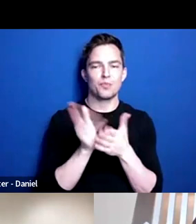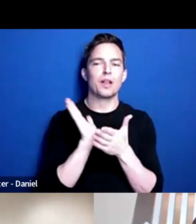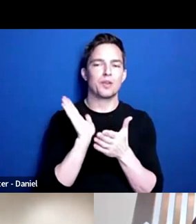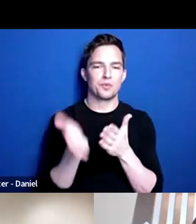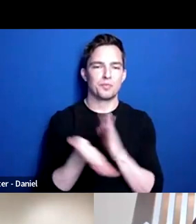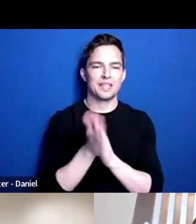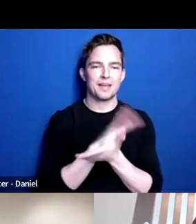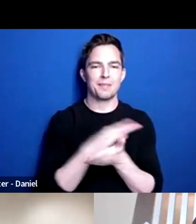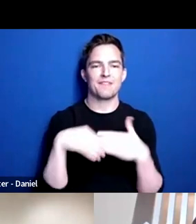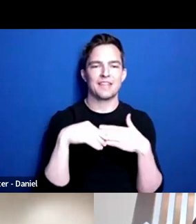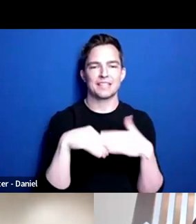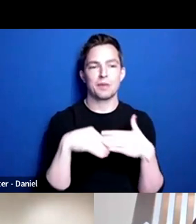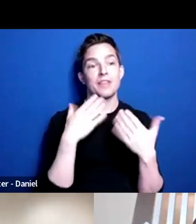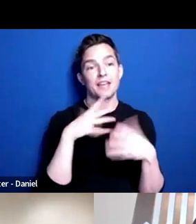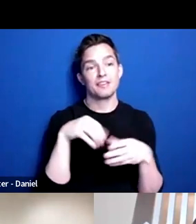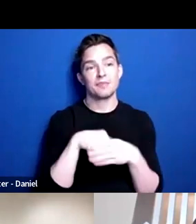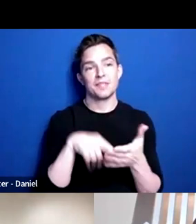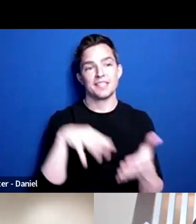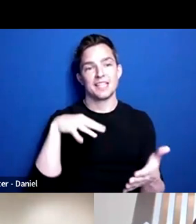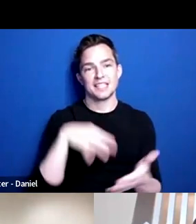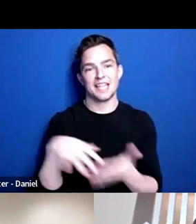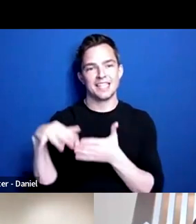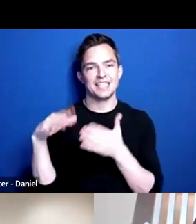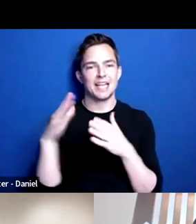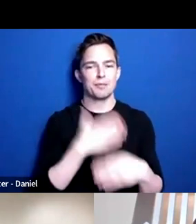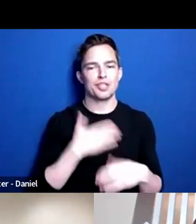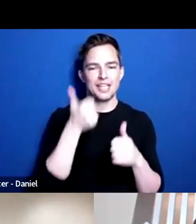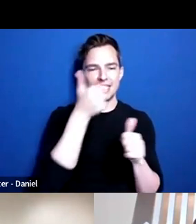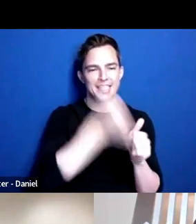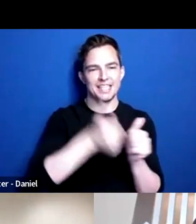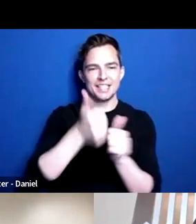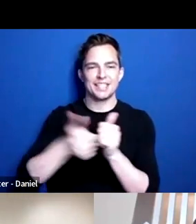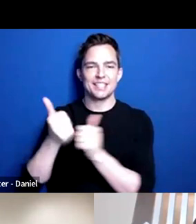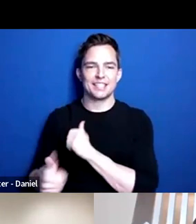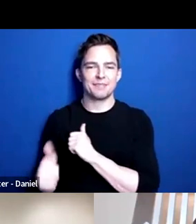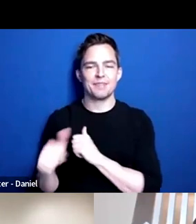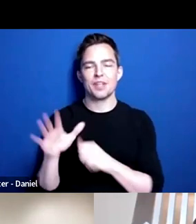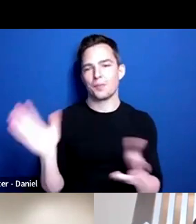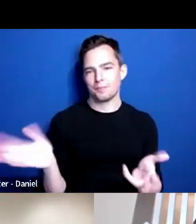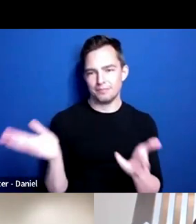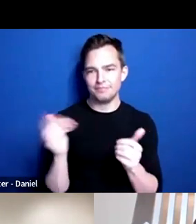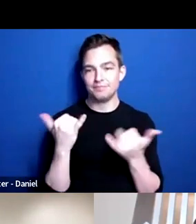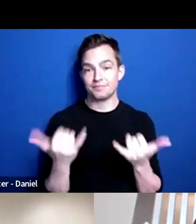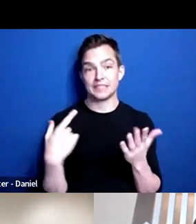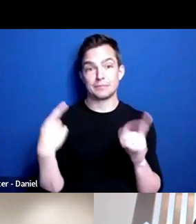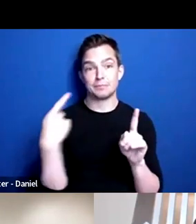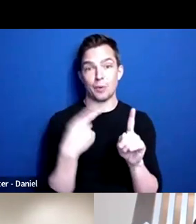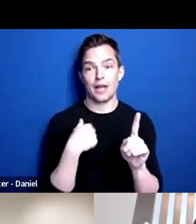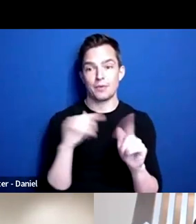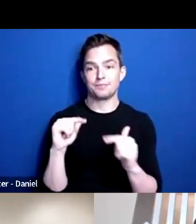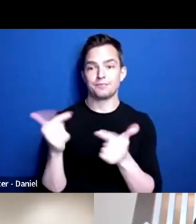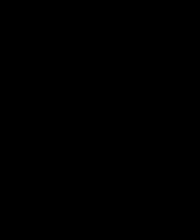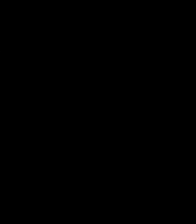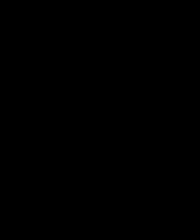thank you for being a part of the study, and I appreciate each and every one of you. So, and now at this point, I will pass it on to my